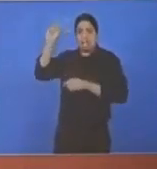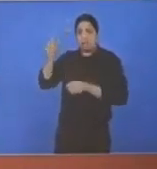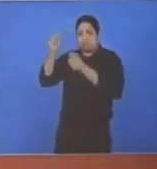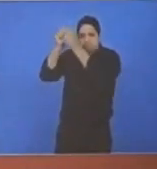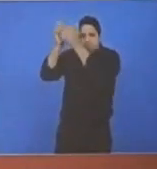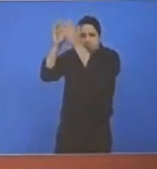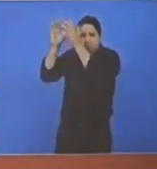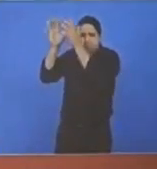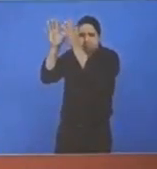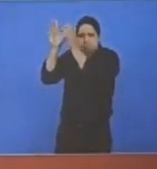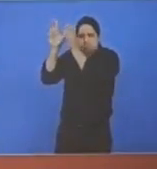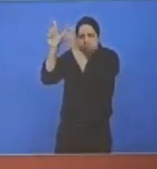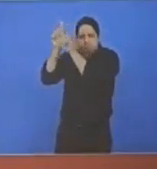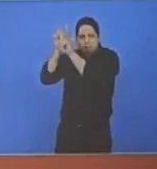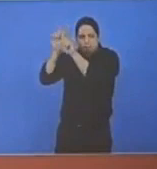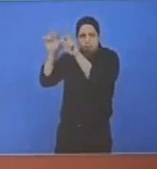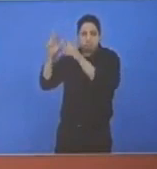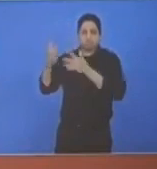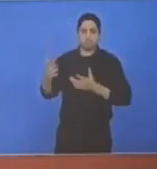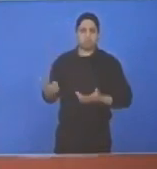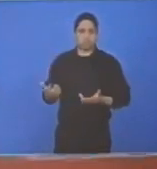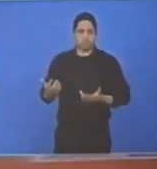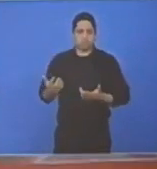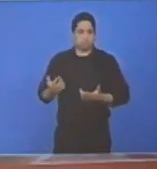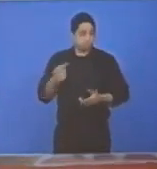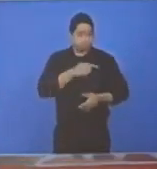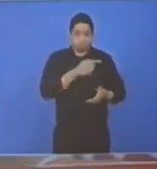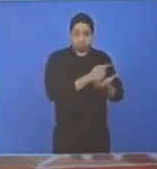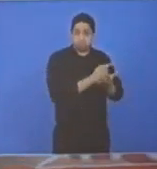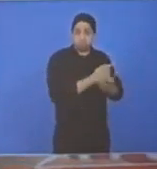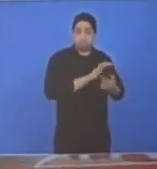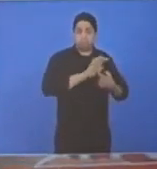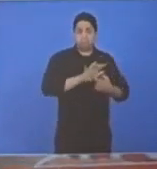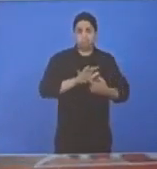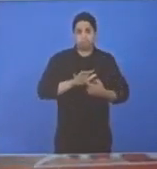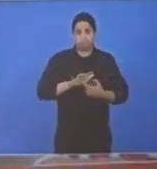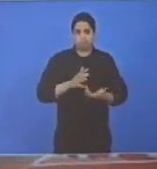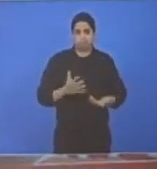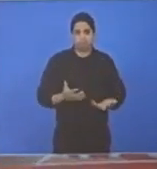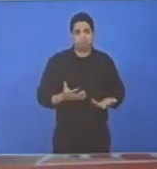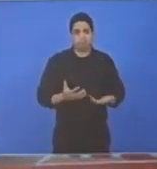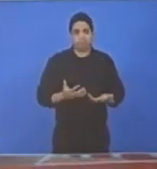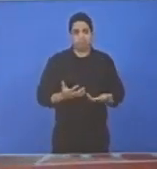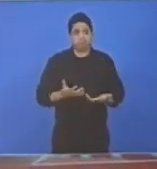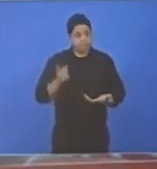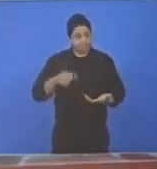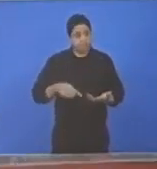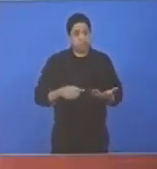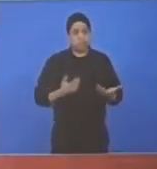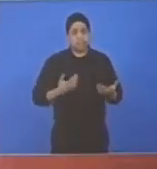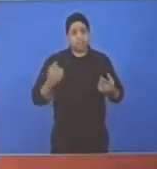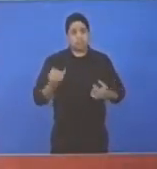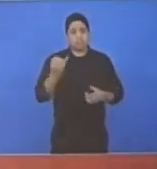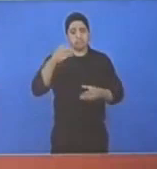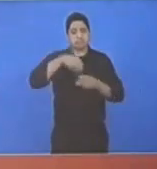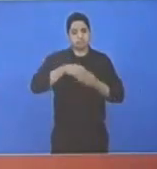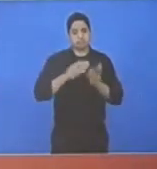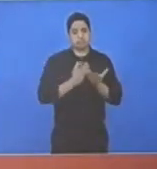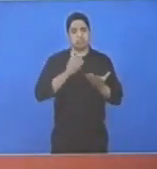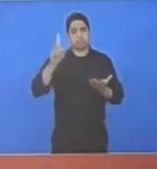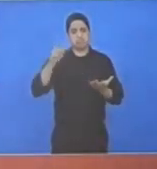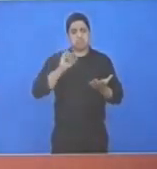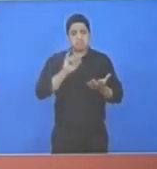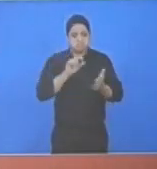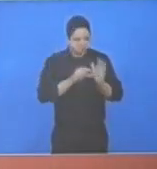purpose in Revelation when it says the sun will lose its lust and the brightness. So this is the beauty